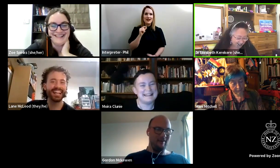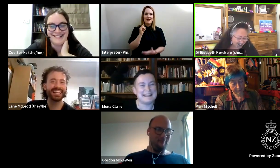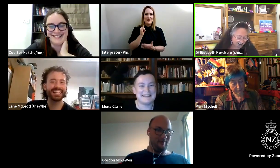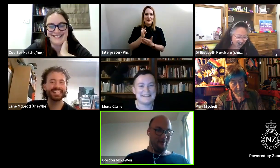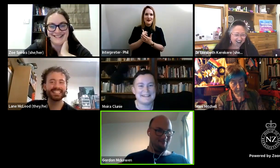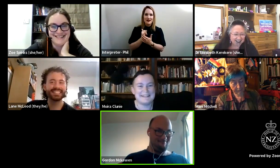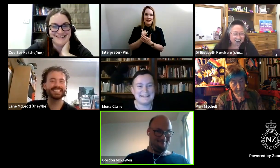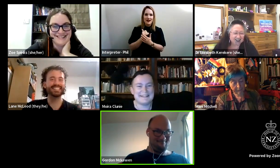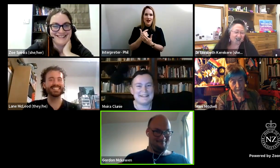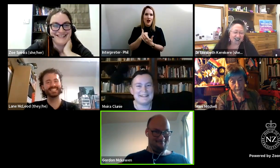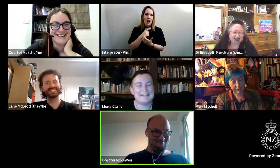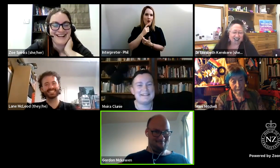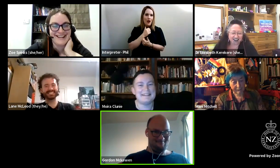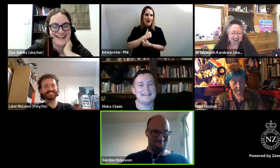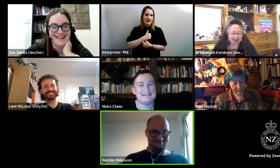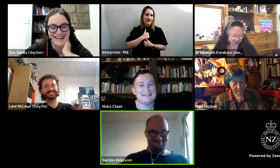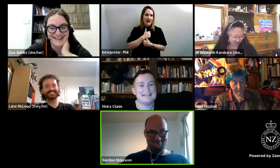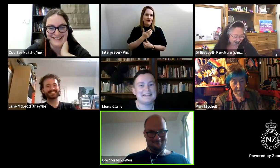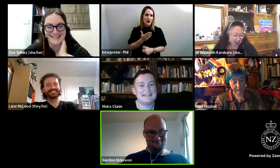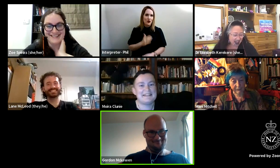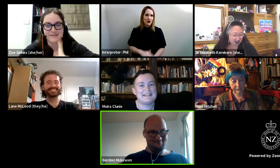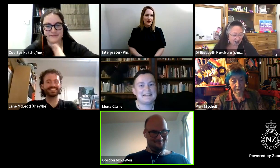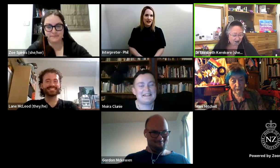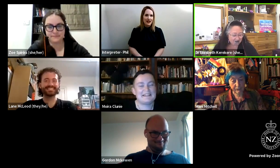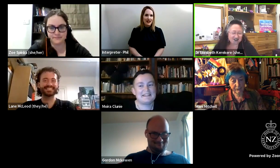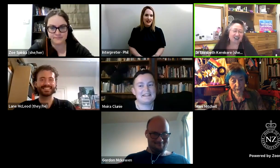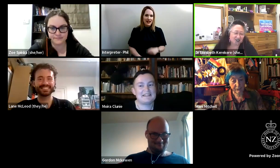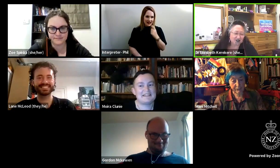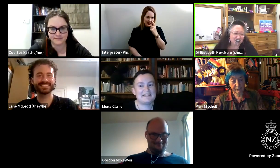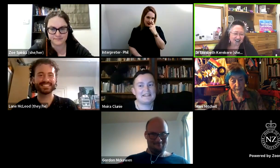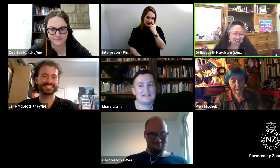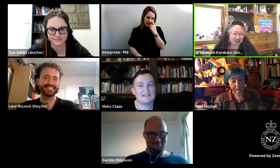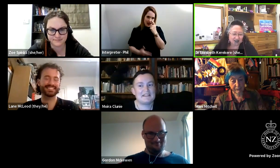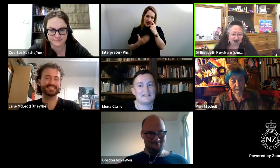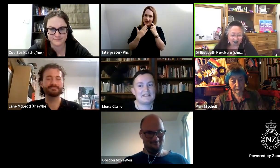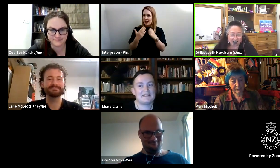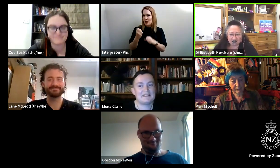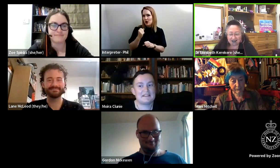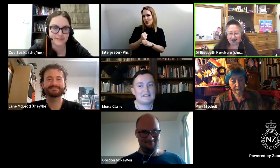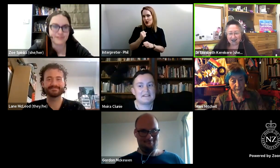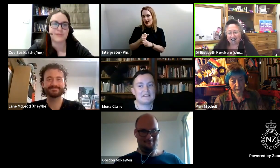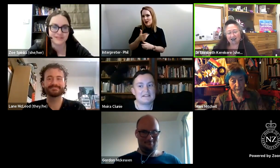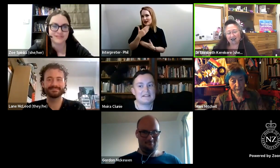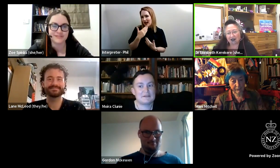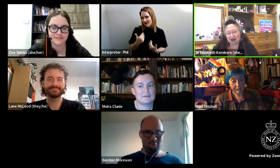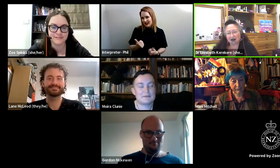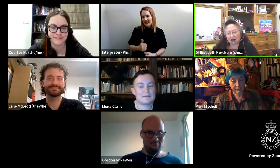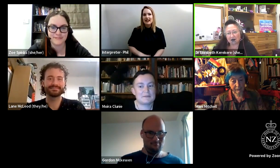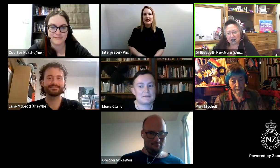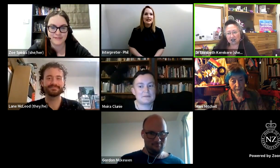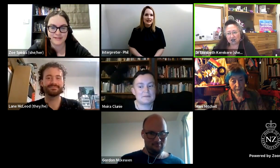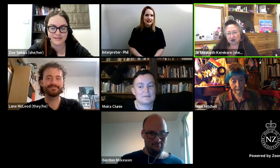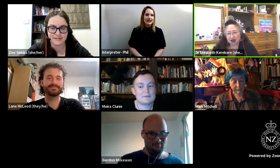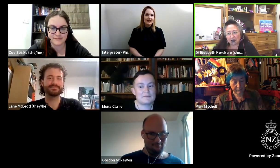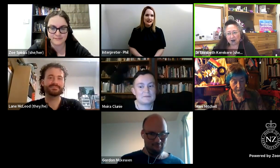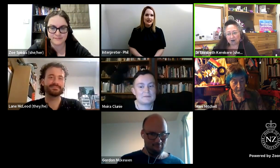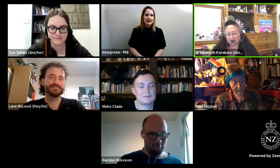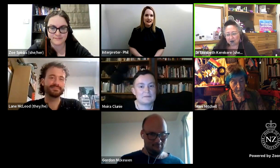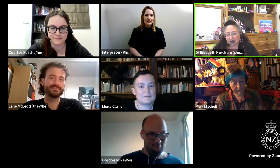I'll forgive you. Kia ora, thank you. Thank you, Gordon. That was lovely. I wanted